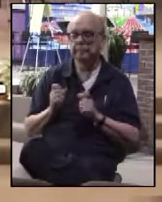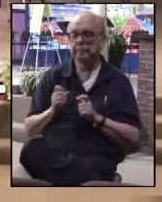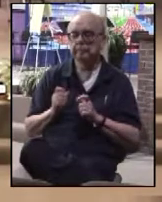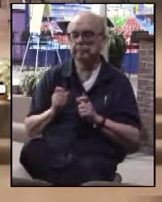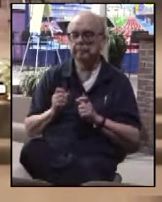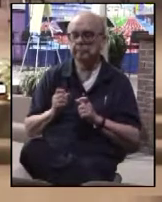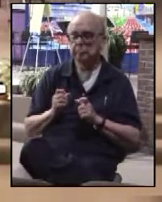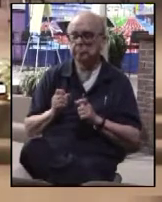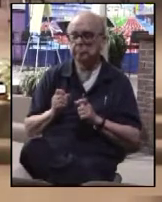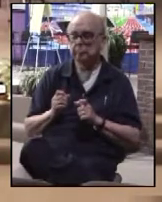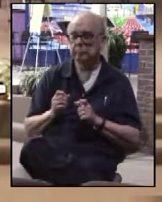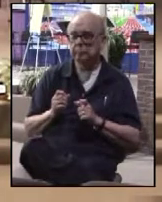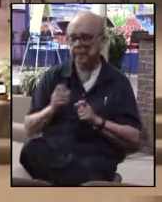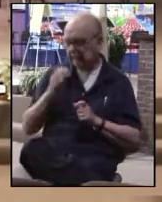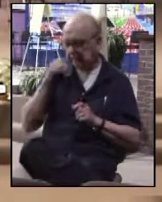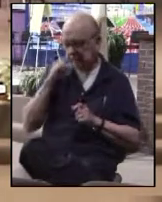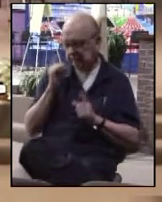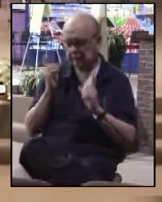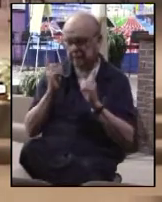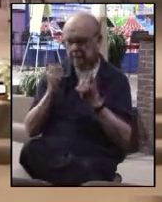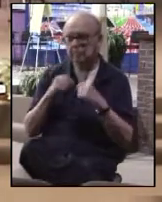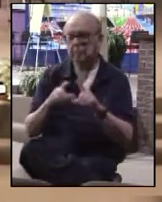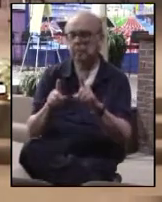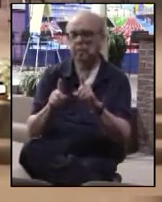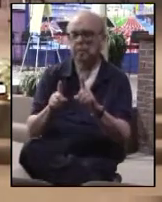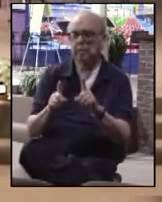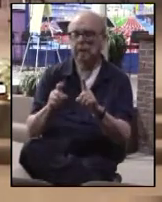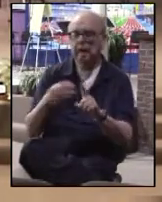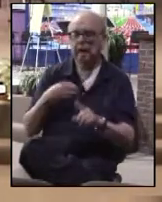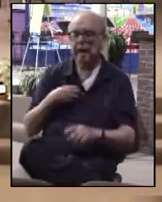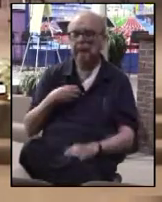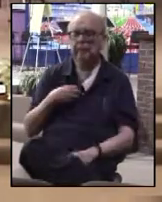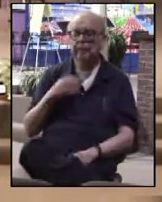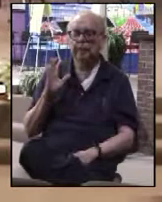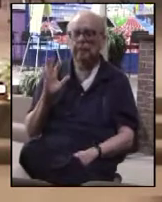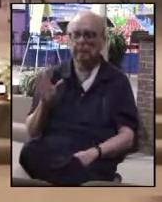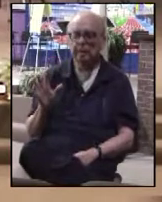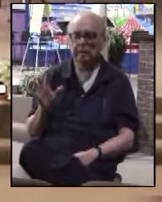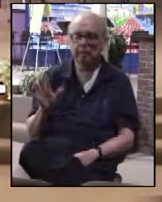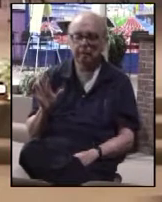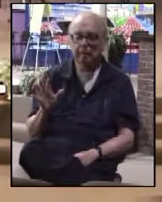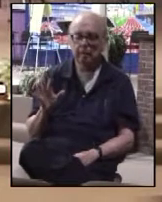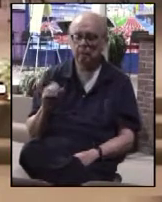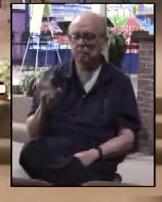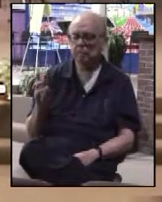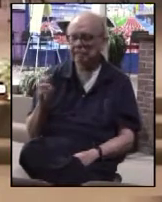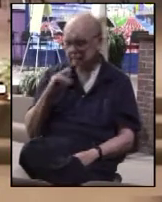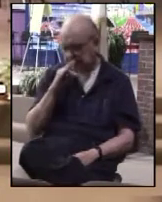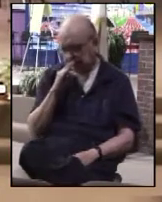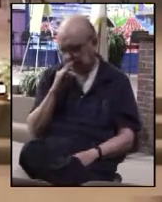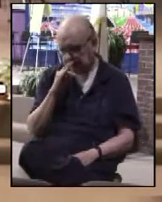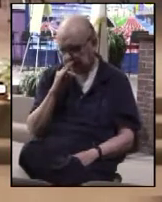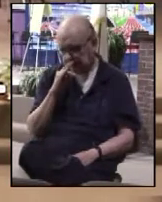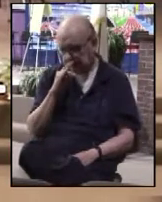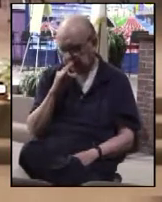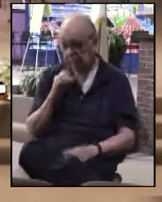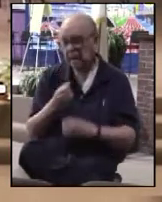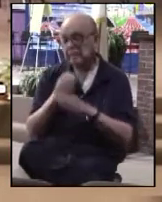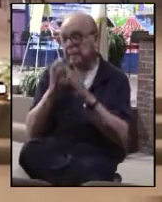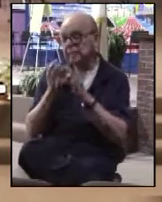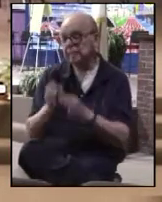they come running in and they say listen we've got five we've got five or six kids that made decisions